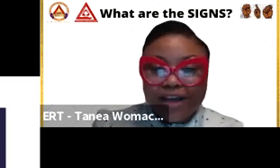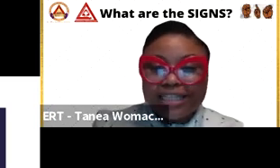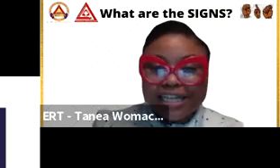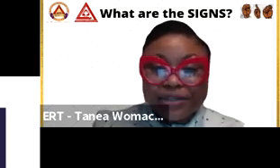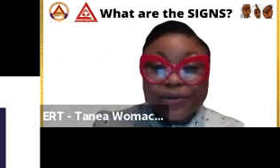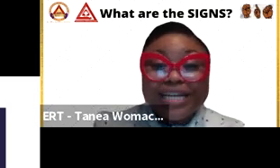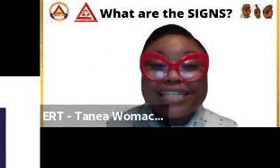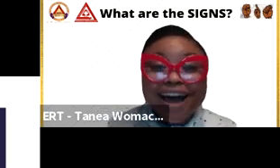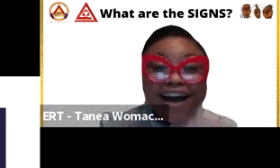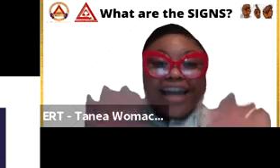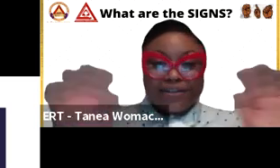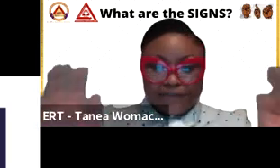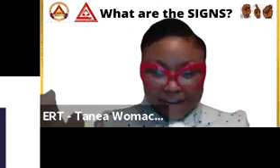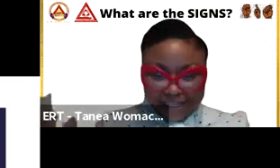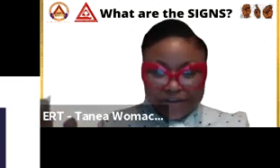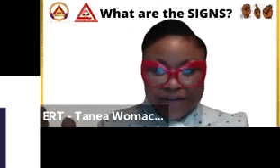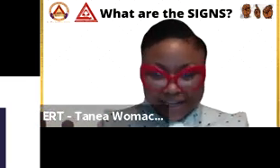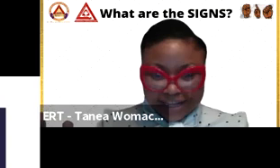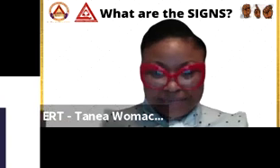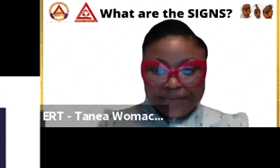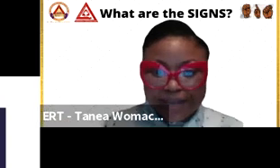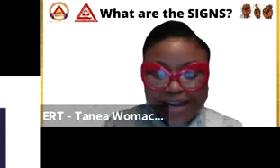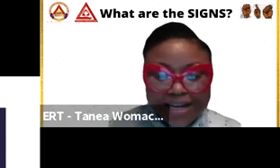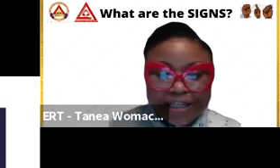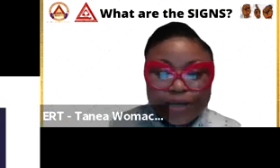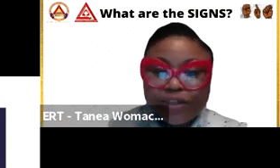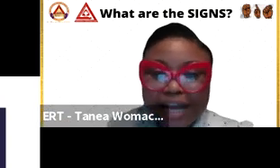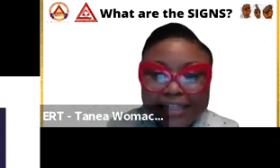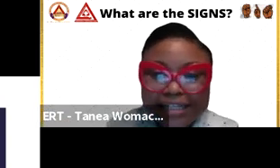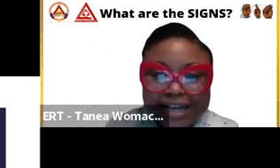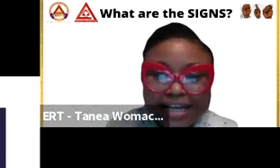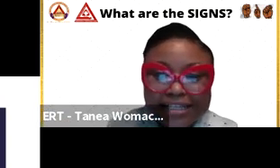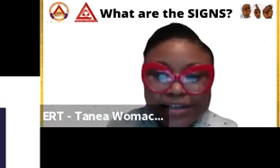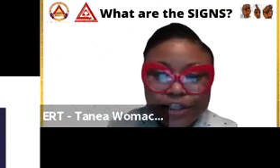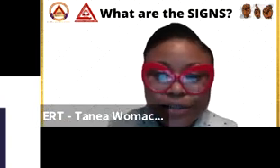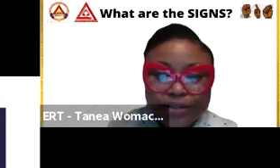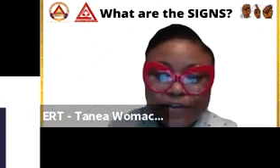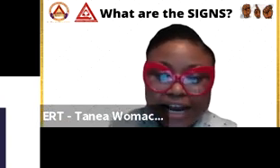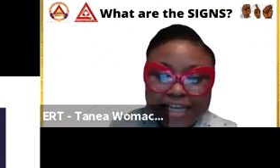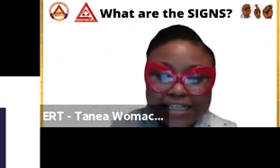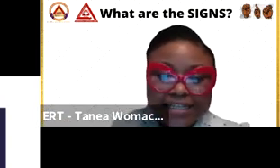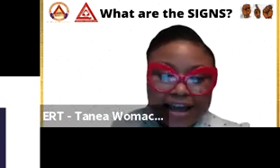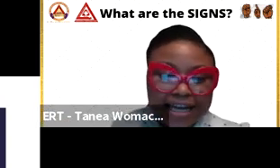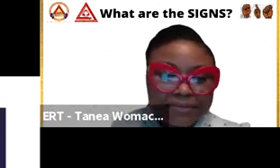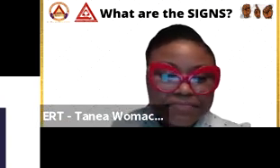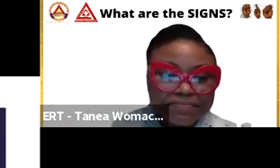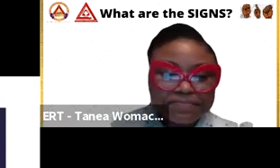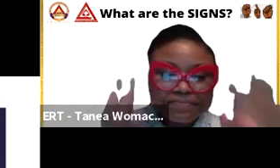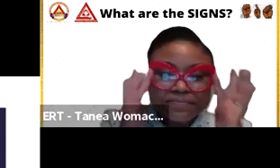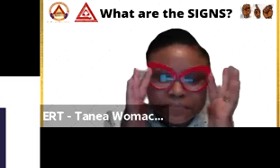next two volunteers who can sign the phrase correctly. So would you like to tell us or choose a phrase to